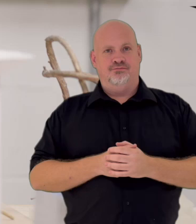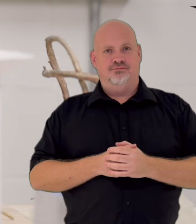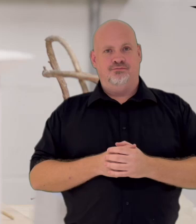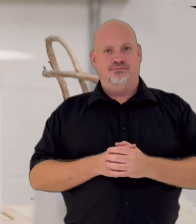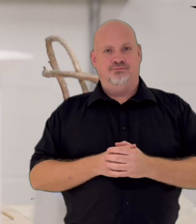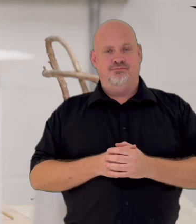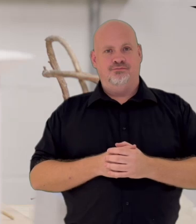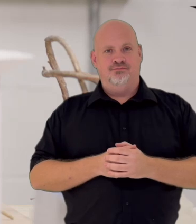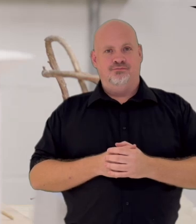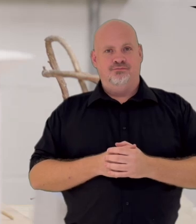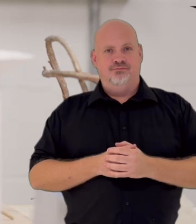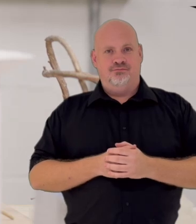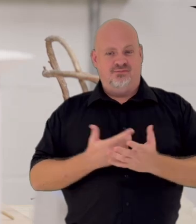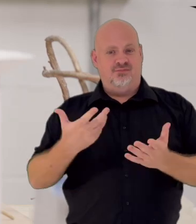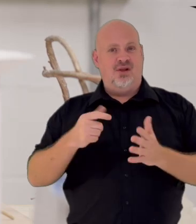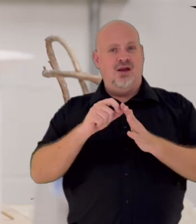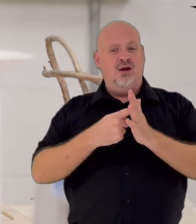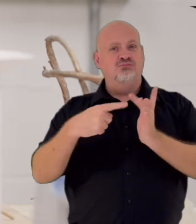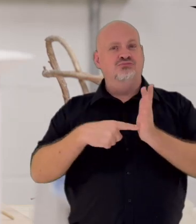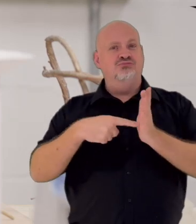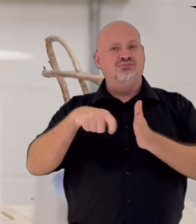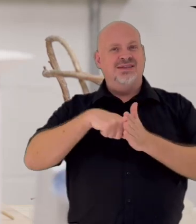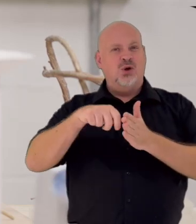Going to get our Pritt stick,